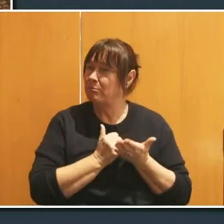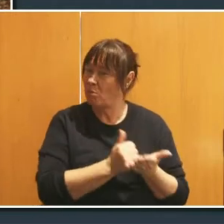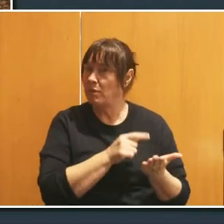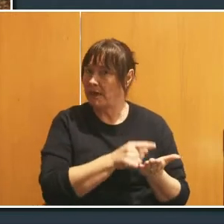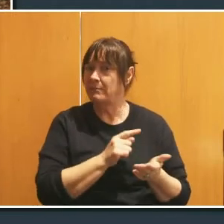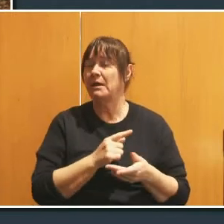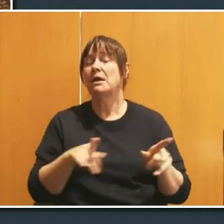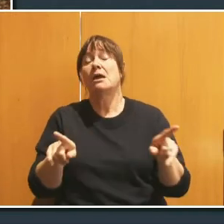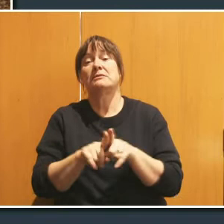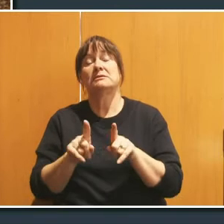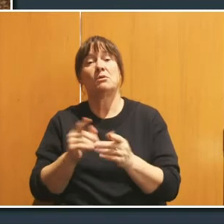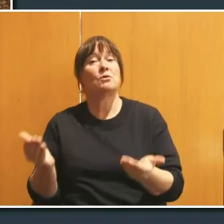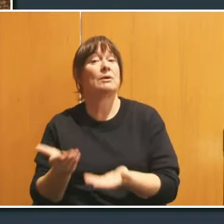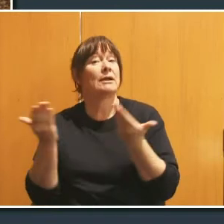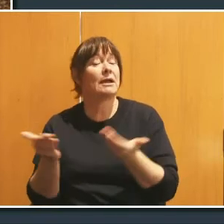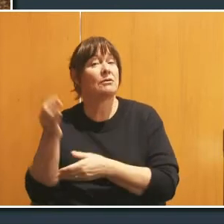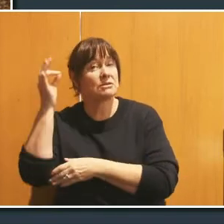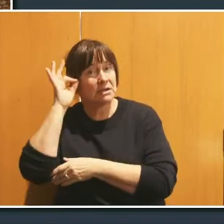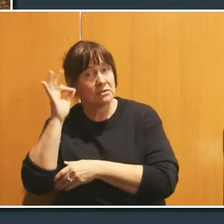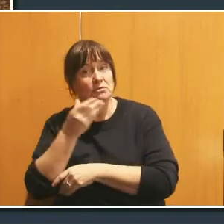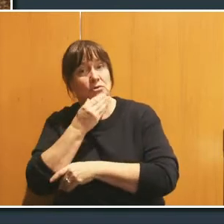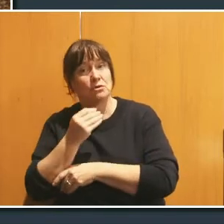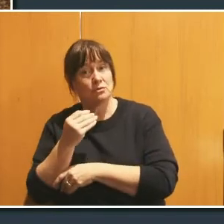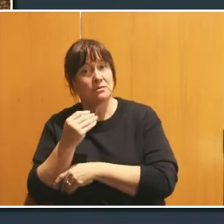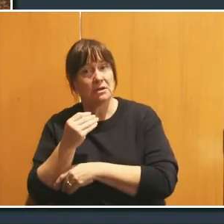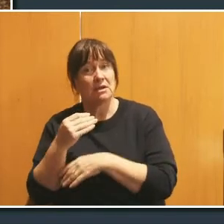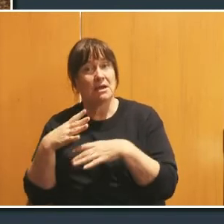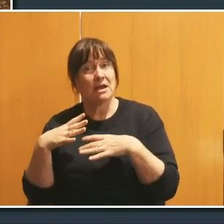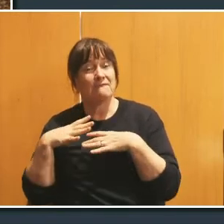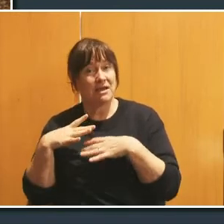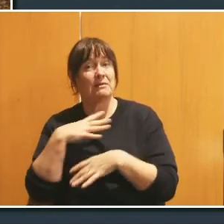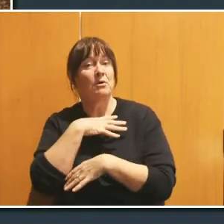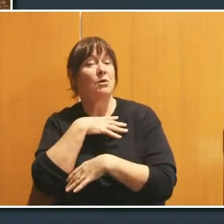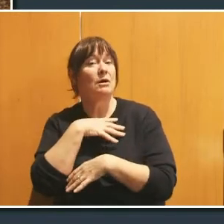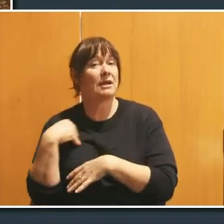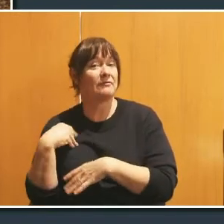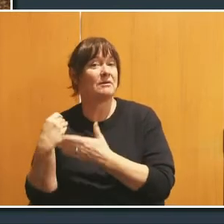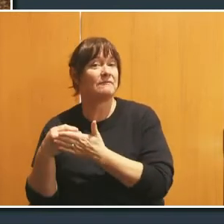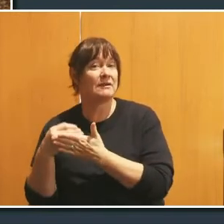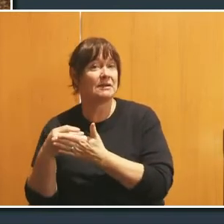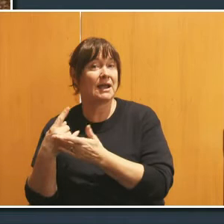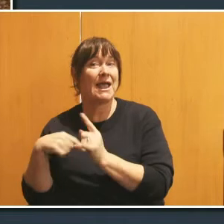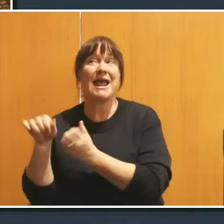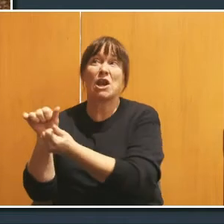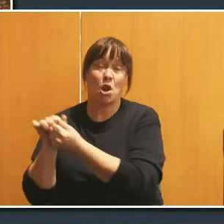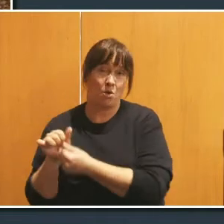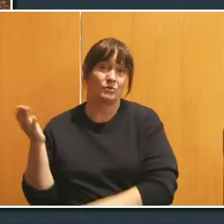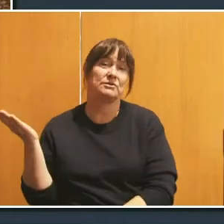council to maximise its use of available government funds and loans for future